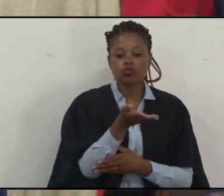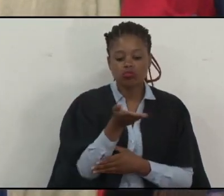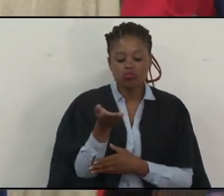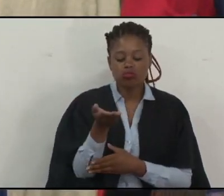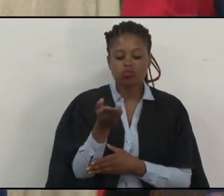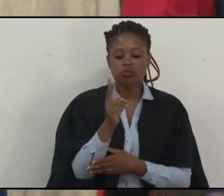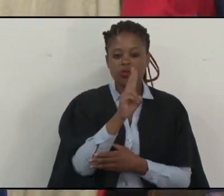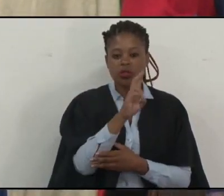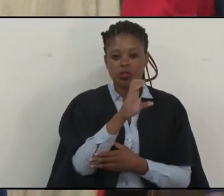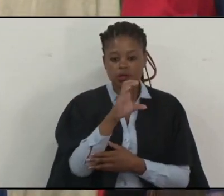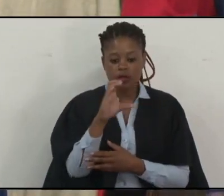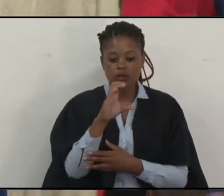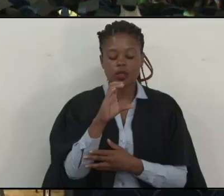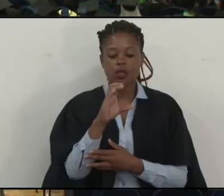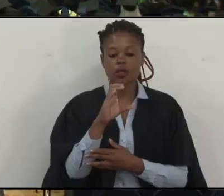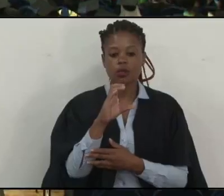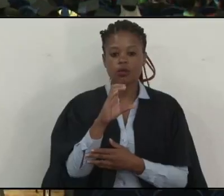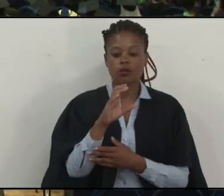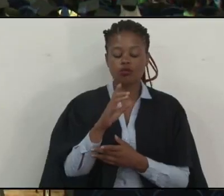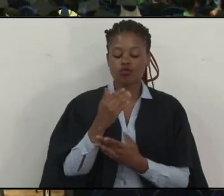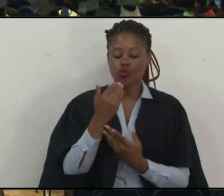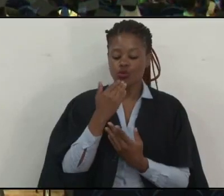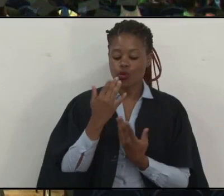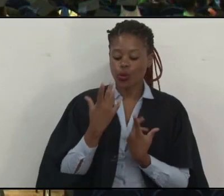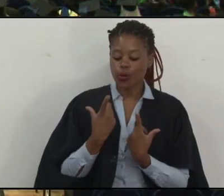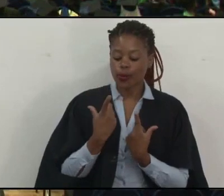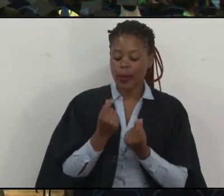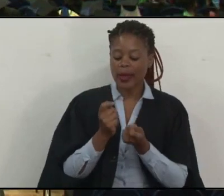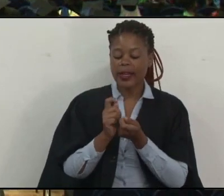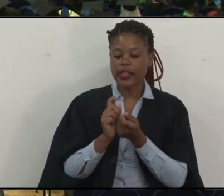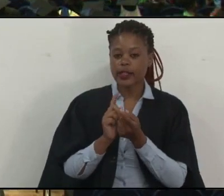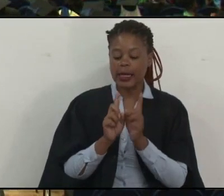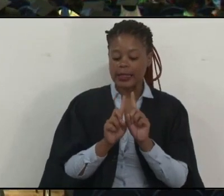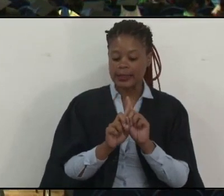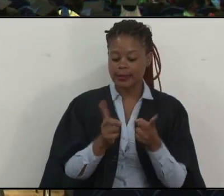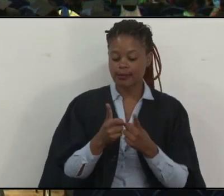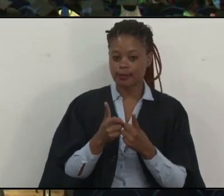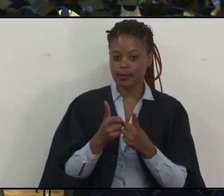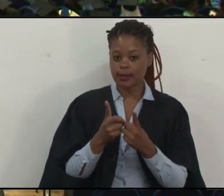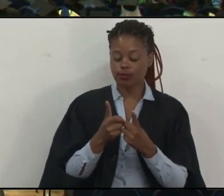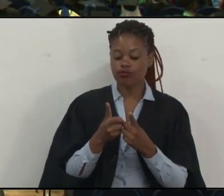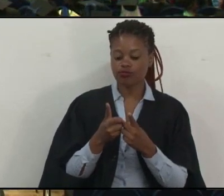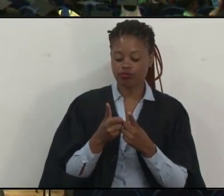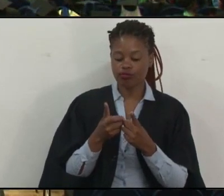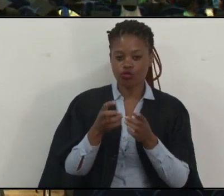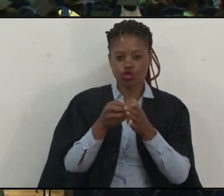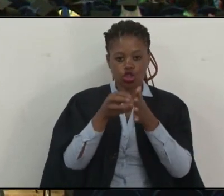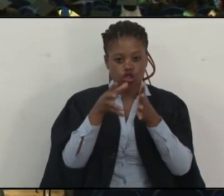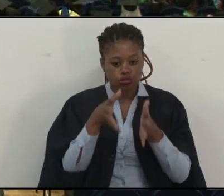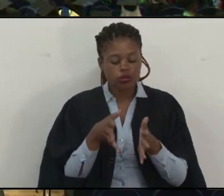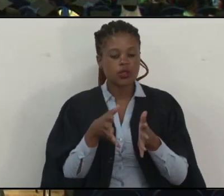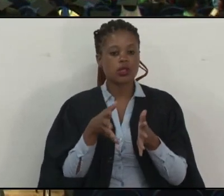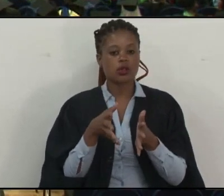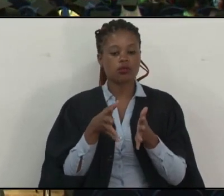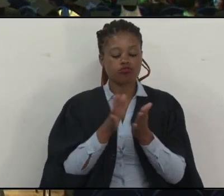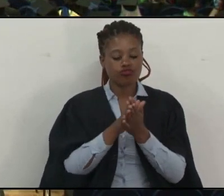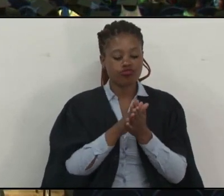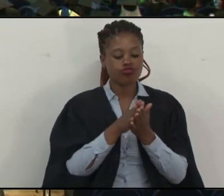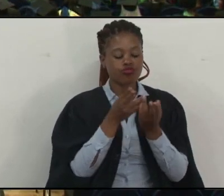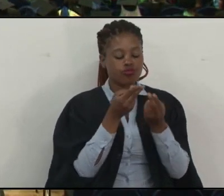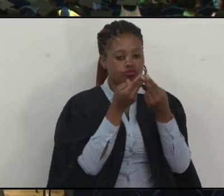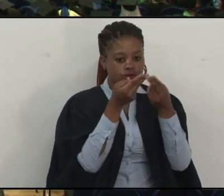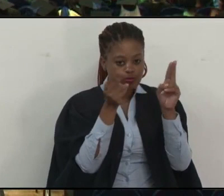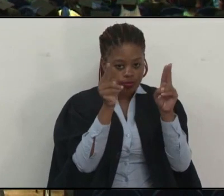Vice Chancellor, are the ones who make a difference. for the students and